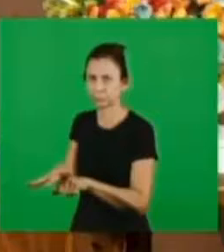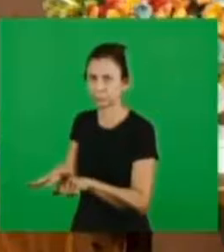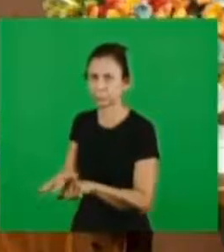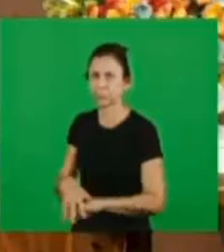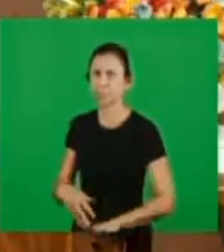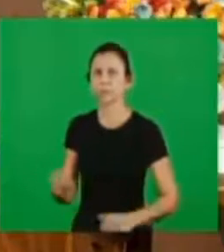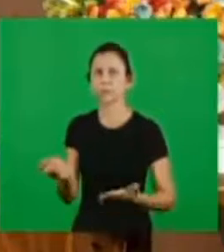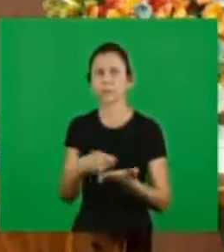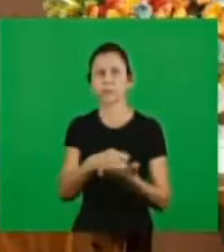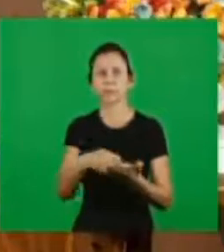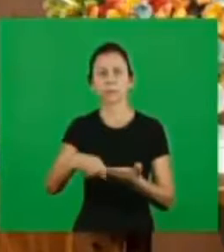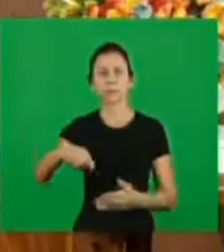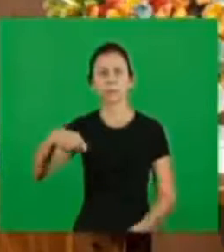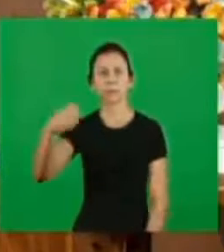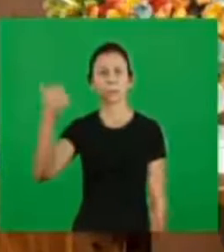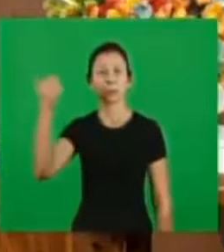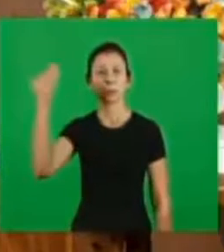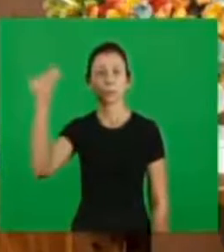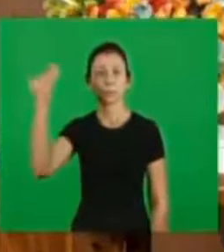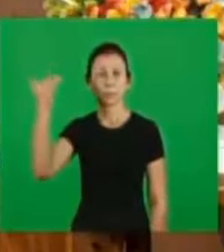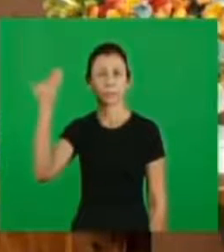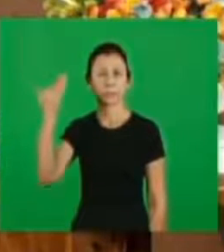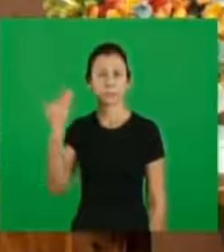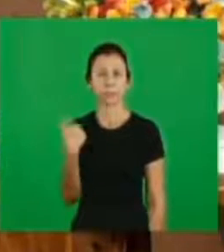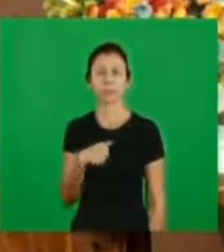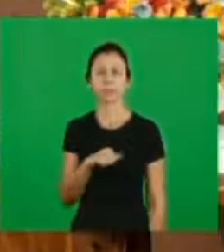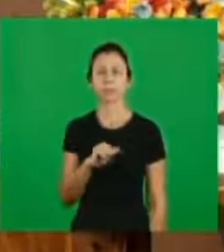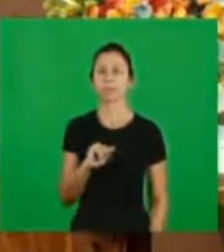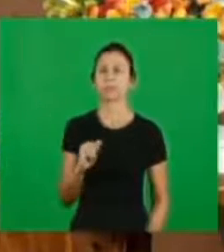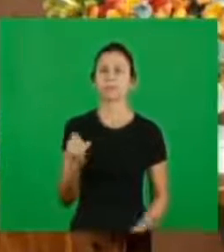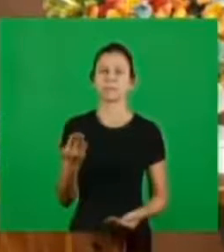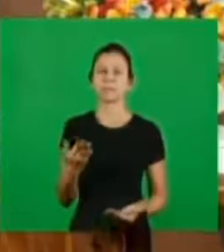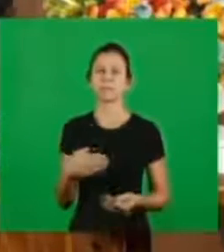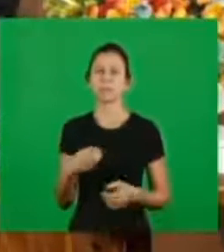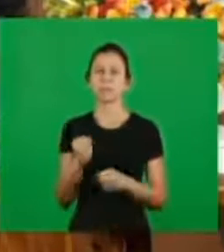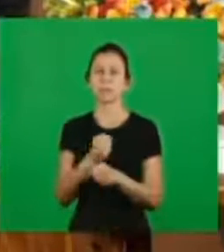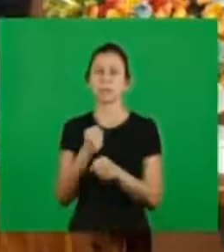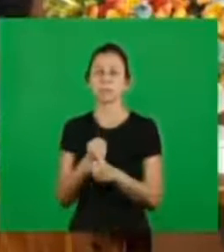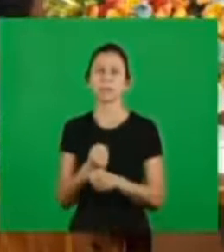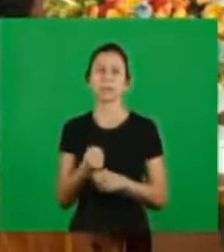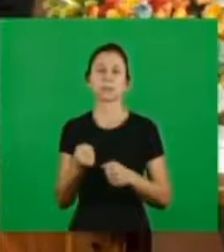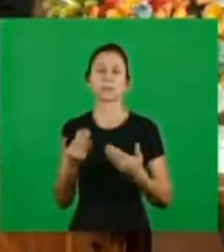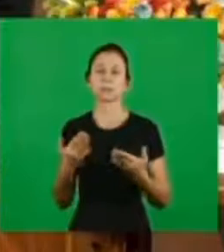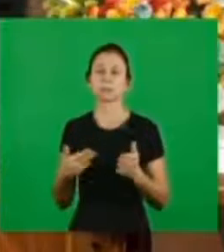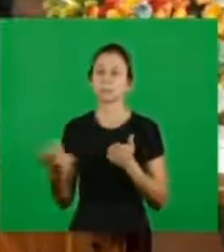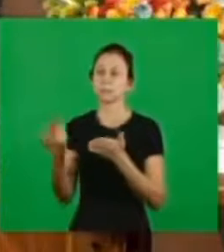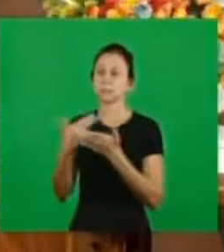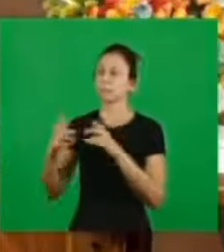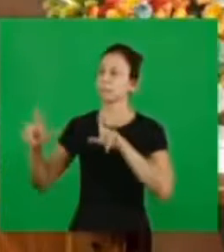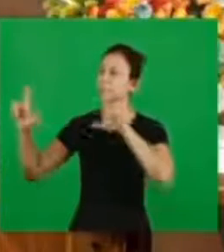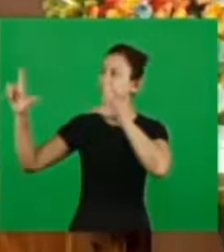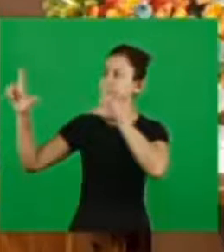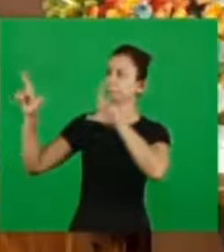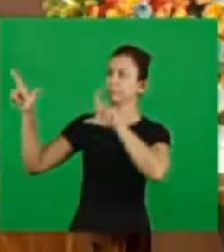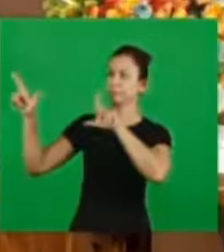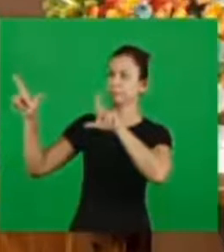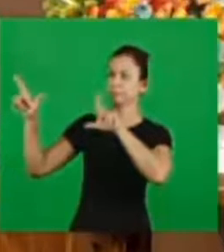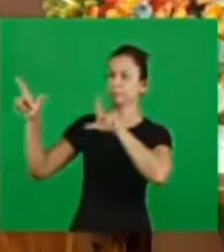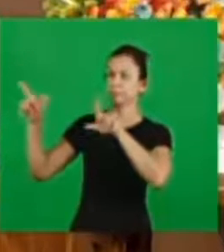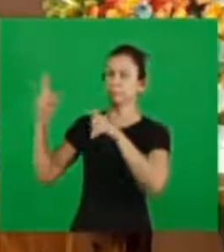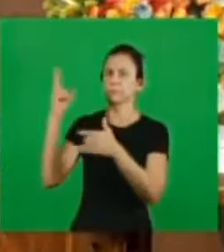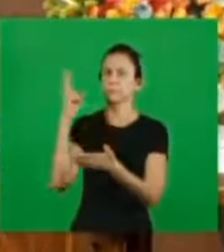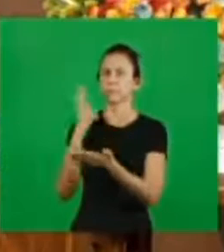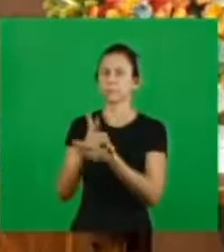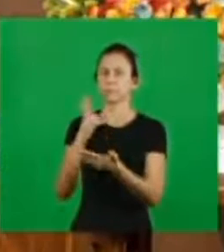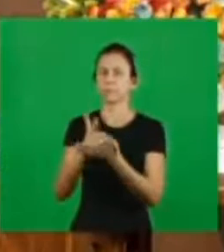what was written for that time. But we see the ruins here. It's the same time for us,